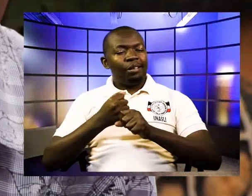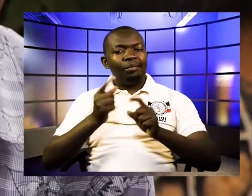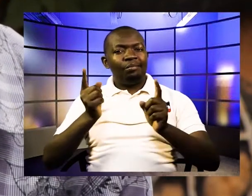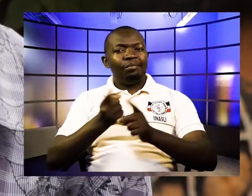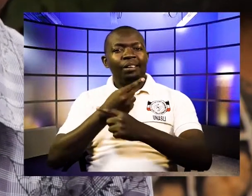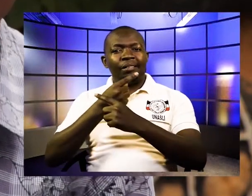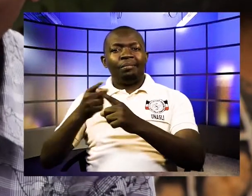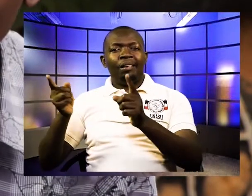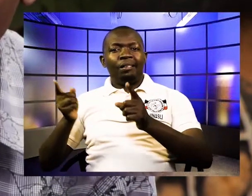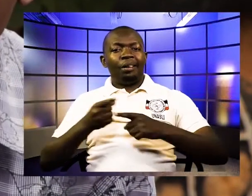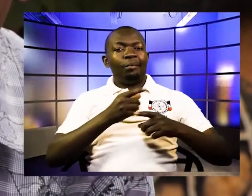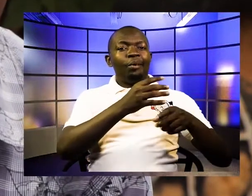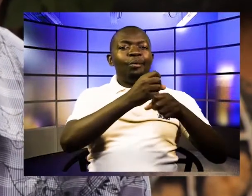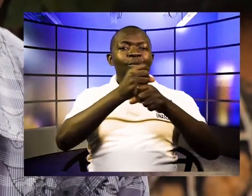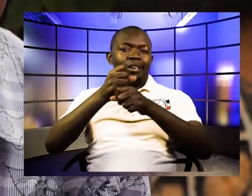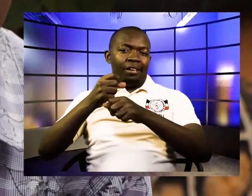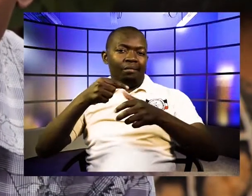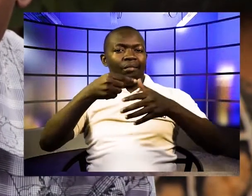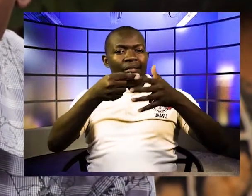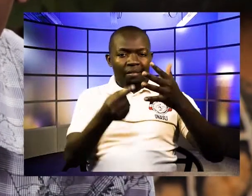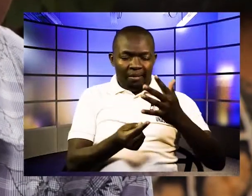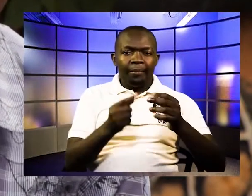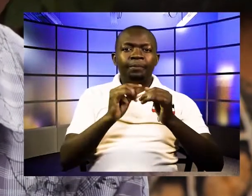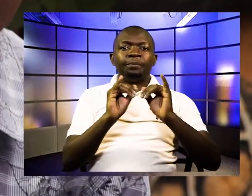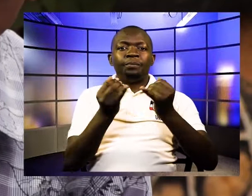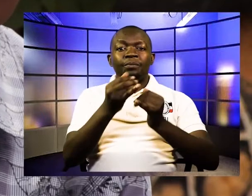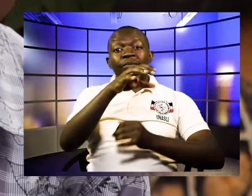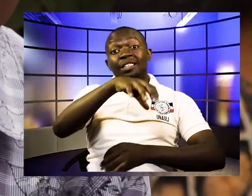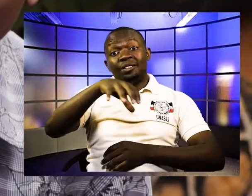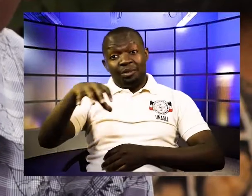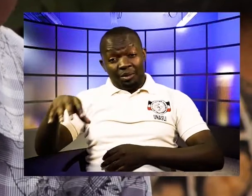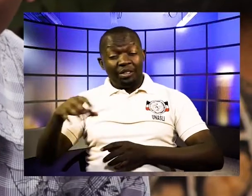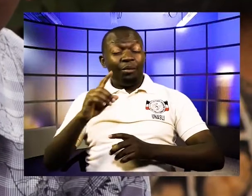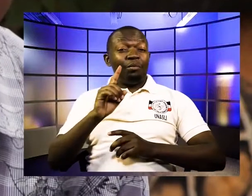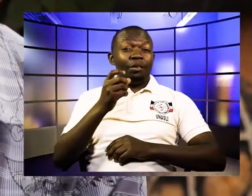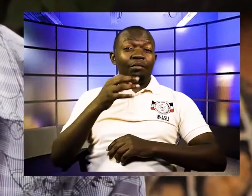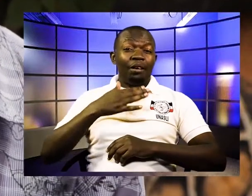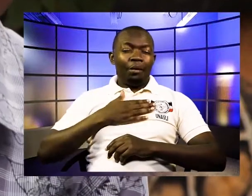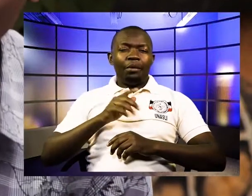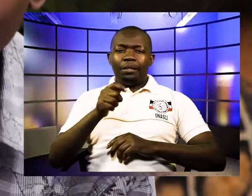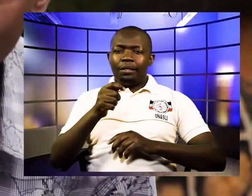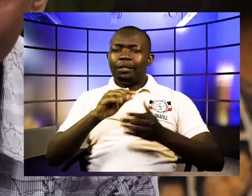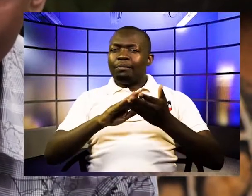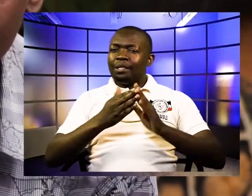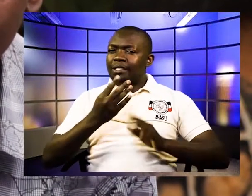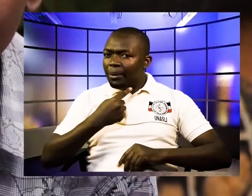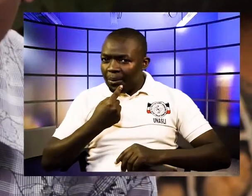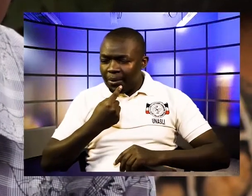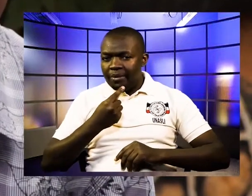of organizations and institutions. One of our key partners is Opportunity